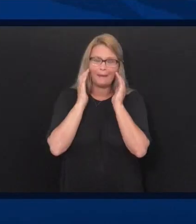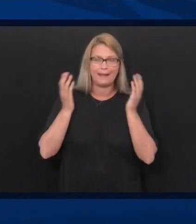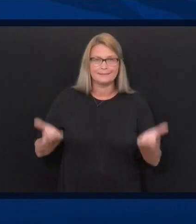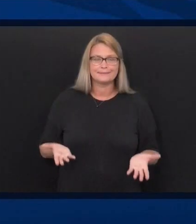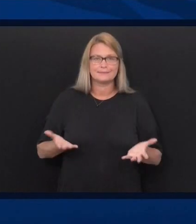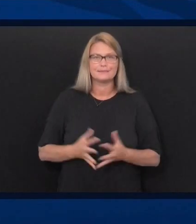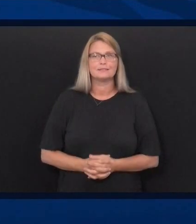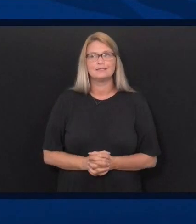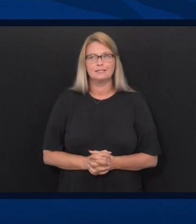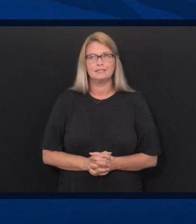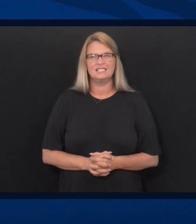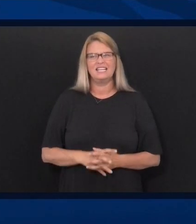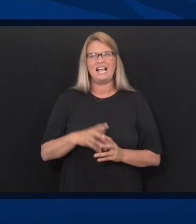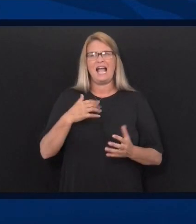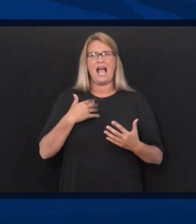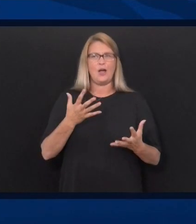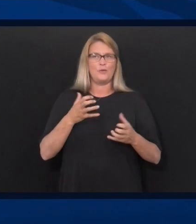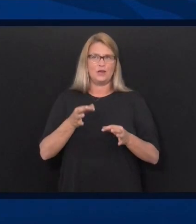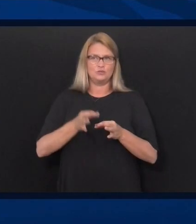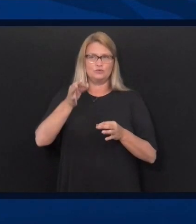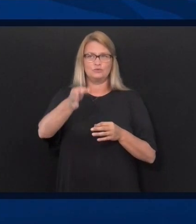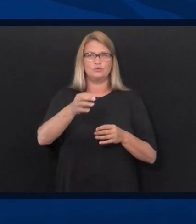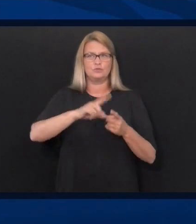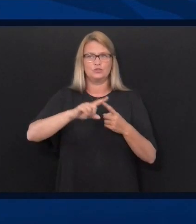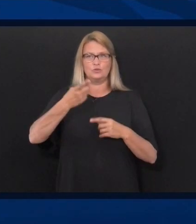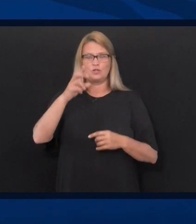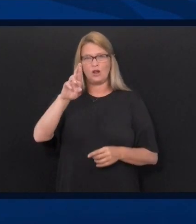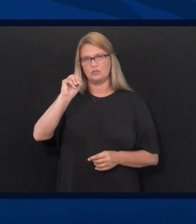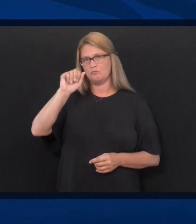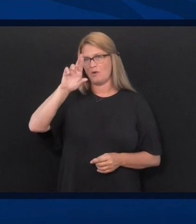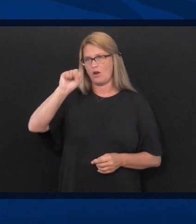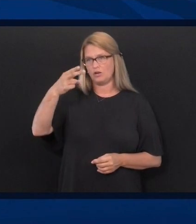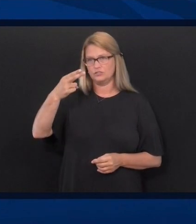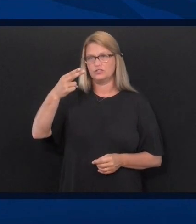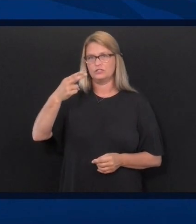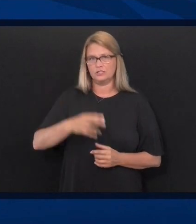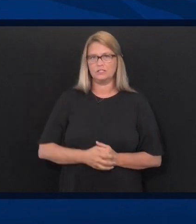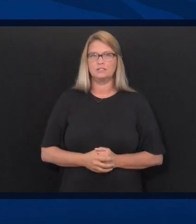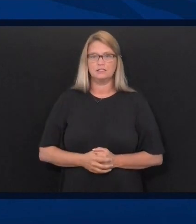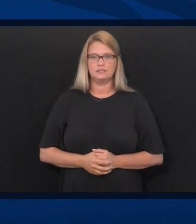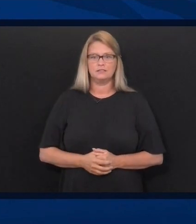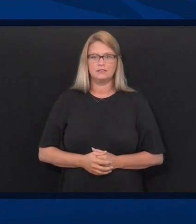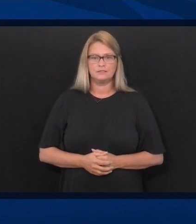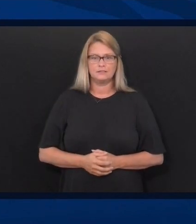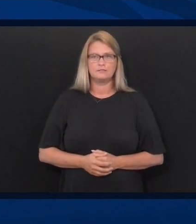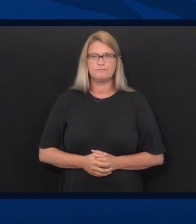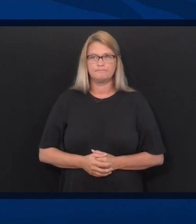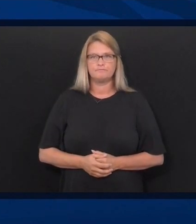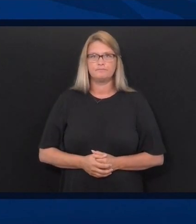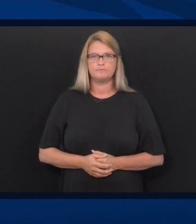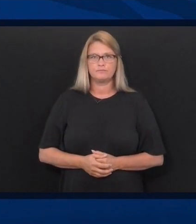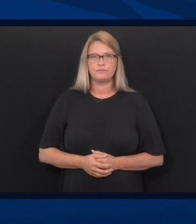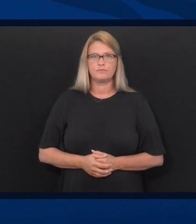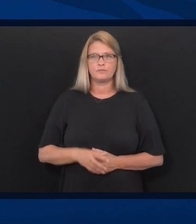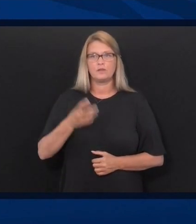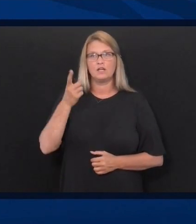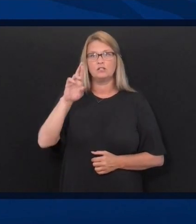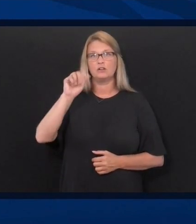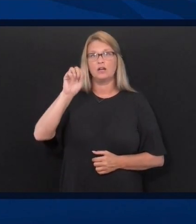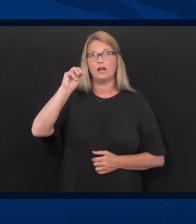the vaccine. That's all we're doing. We're just trying to push ourselves along and get ourselves to the